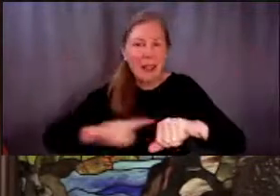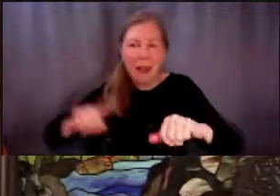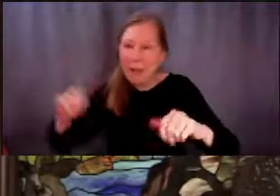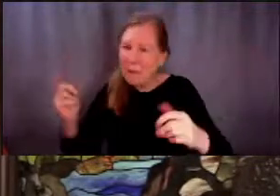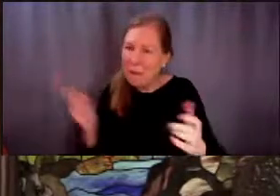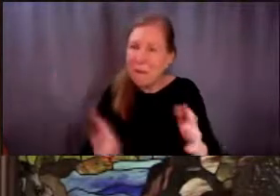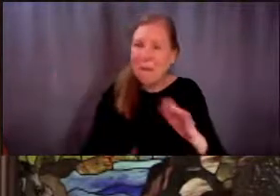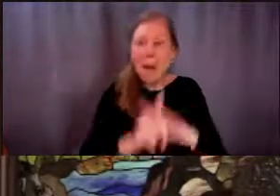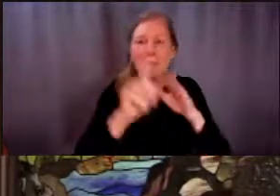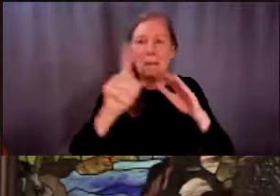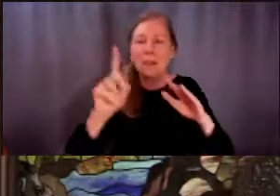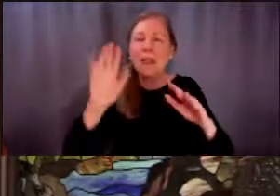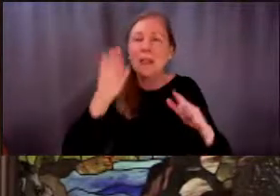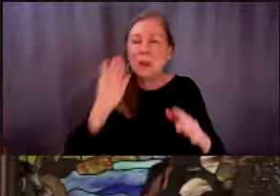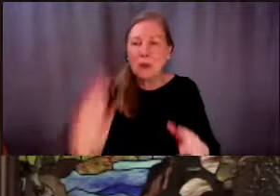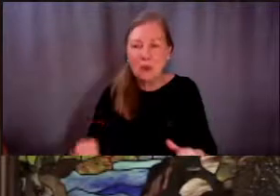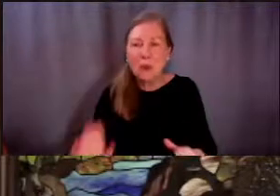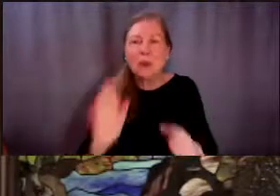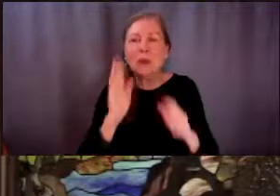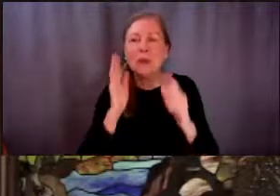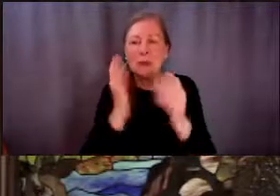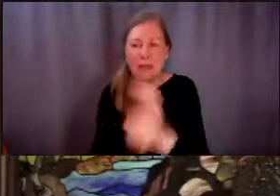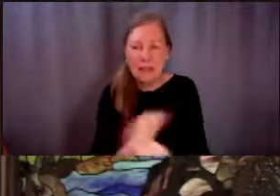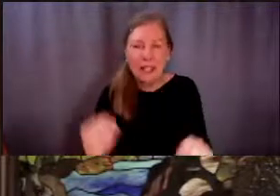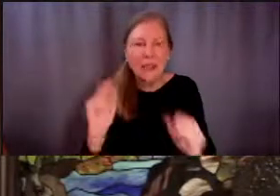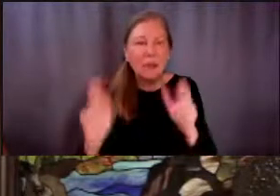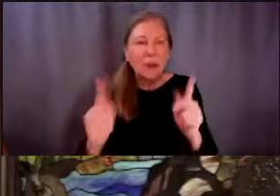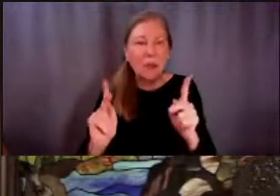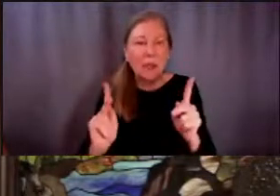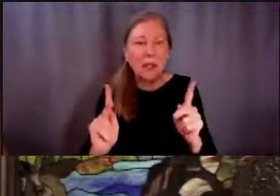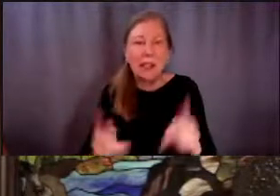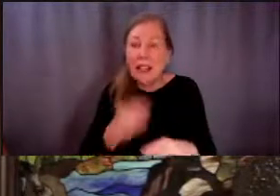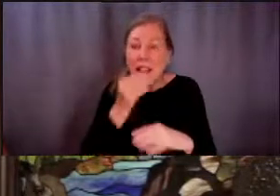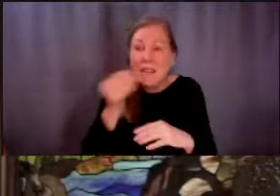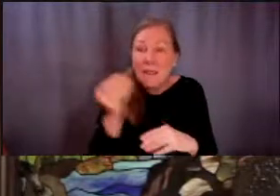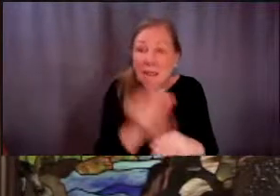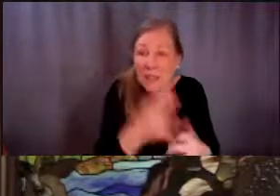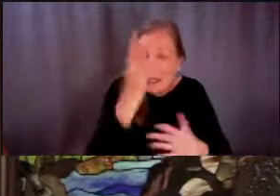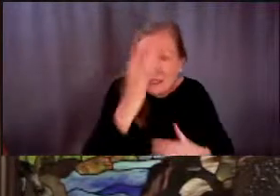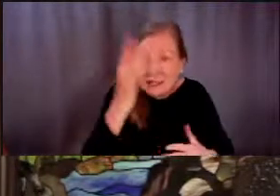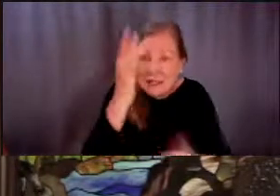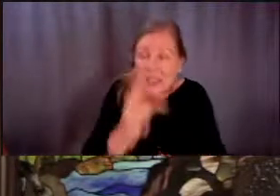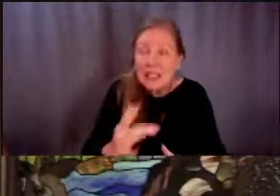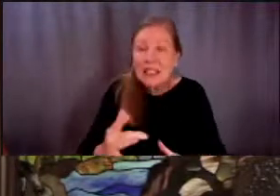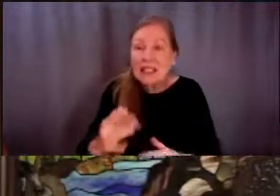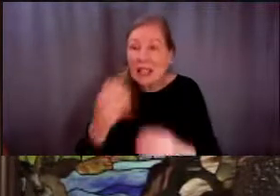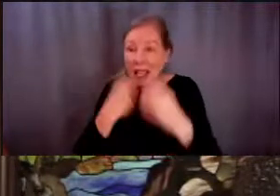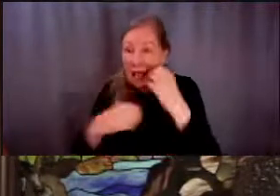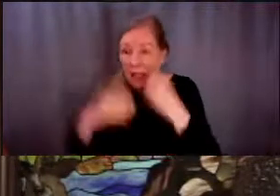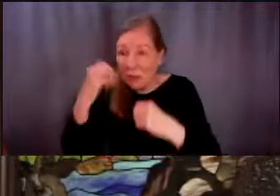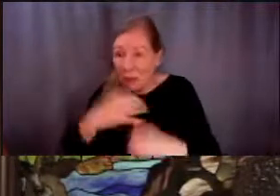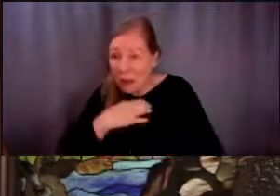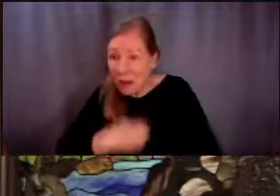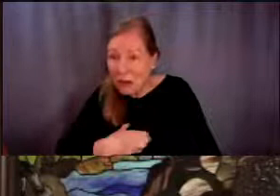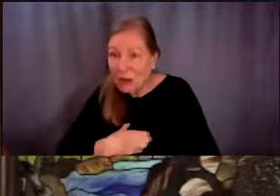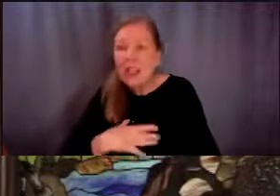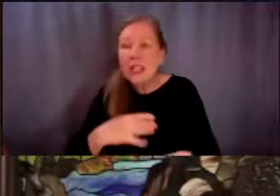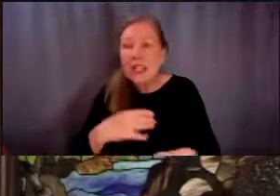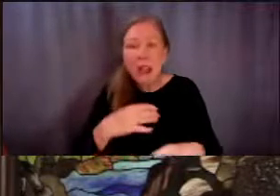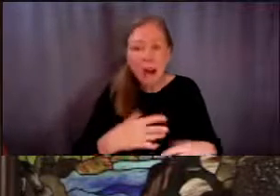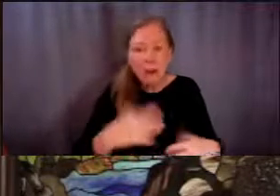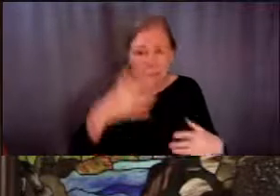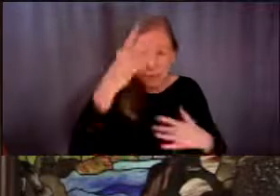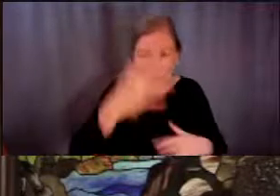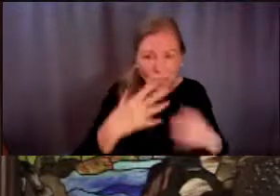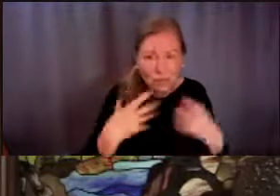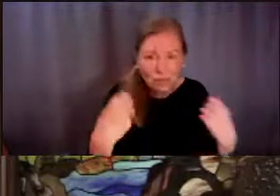people. He healed the sick, fed the hungry, ate with sinners, and by the baptism of his suffering, death, and